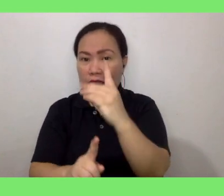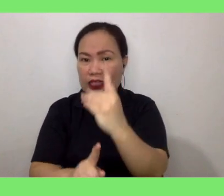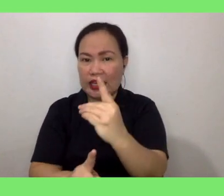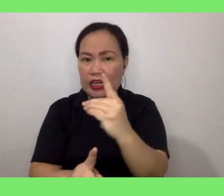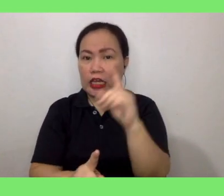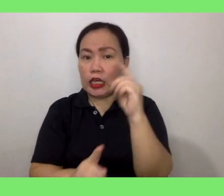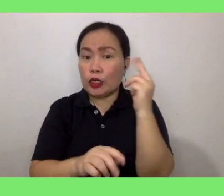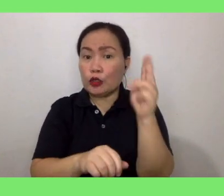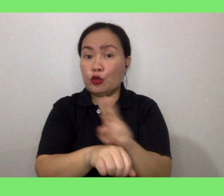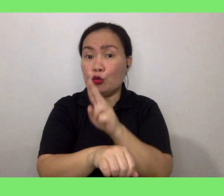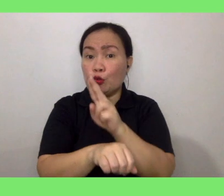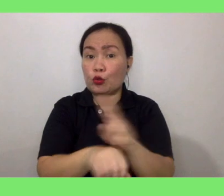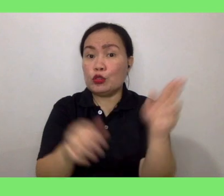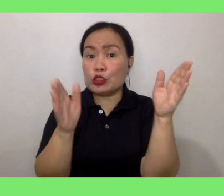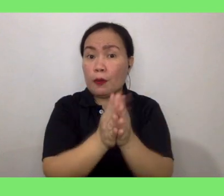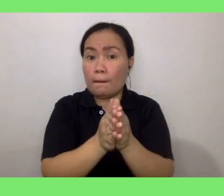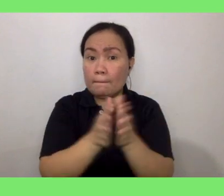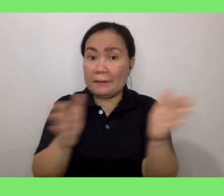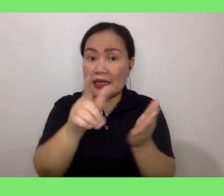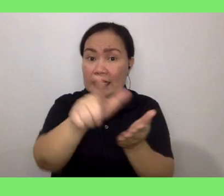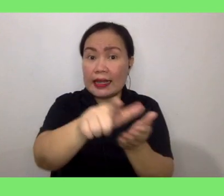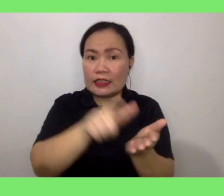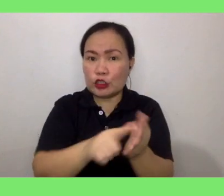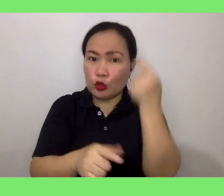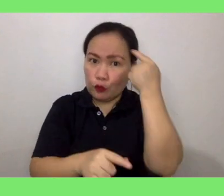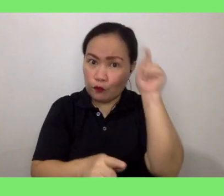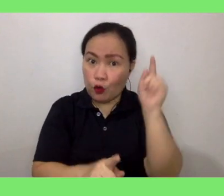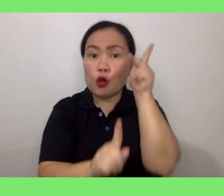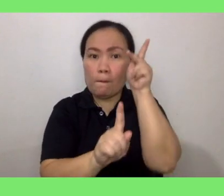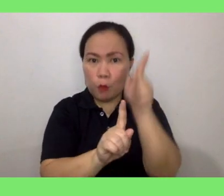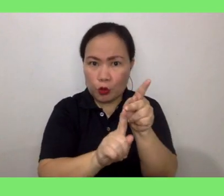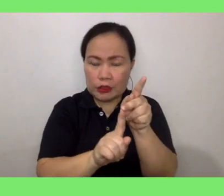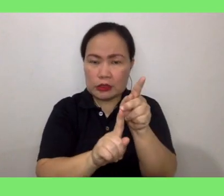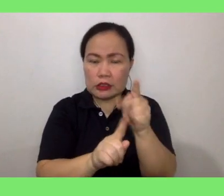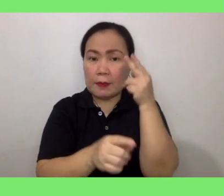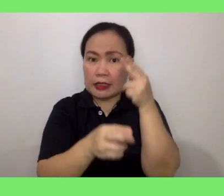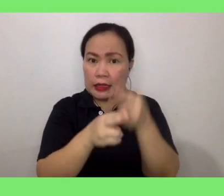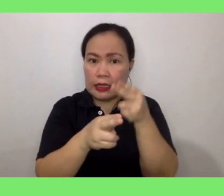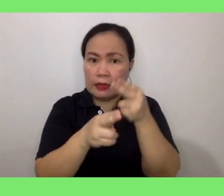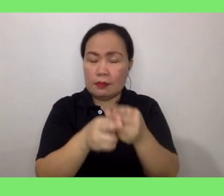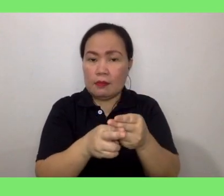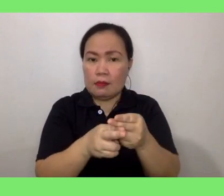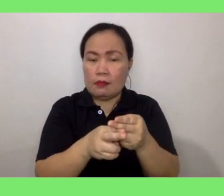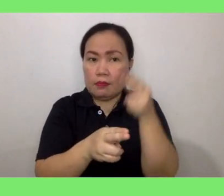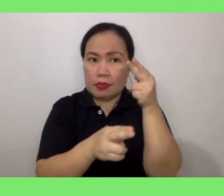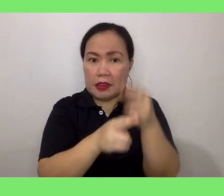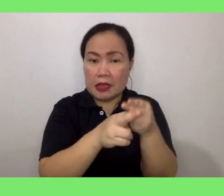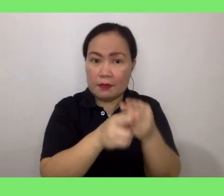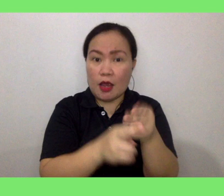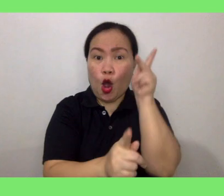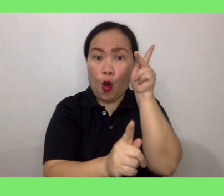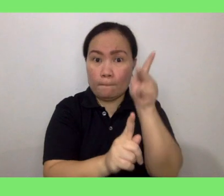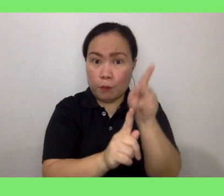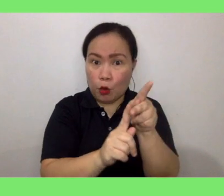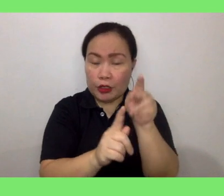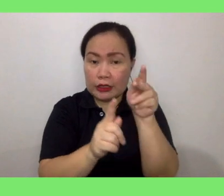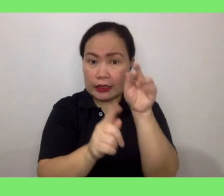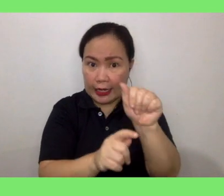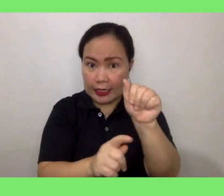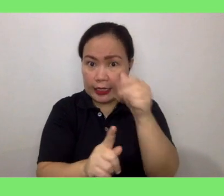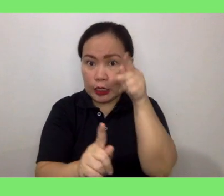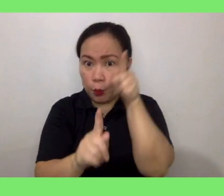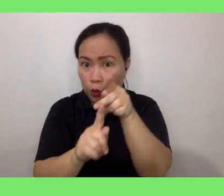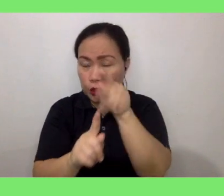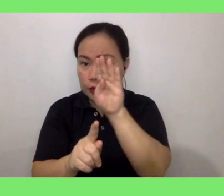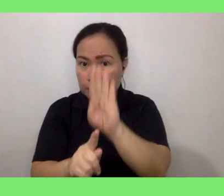Just remember that when we are writing a point, okay, or when we are illustrating a point, always use